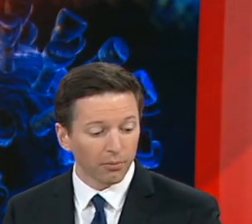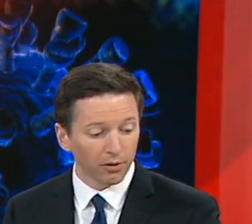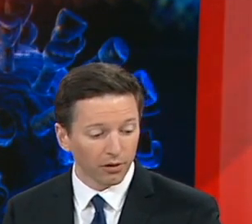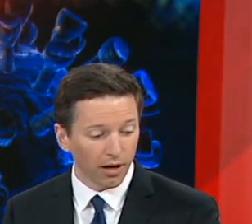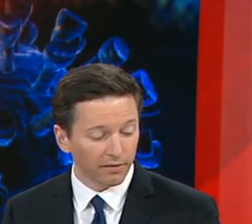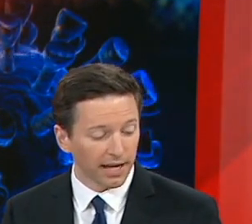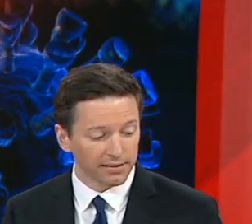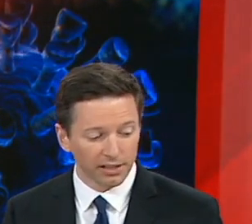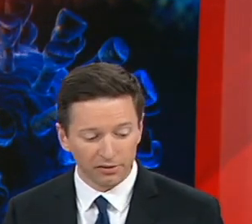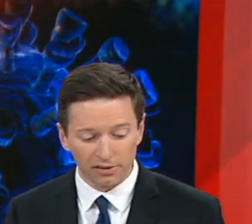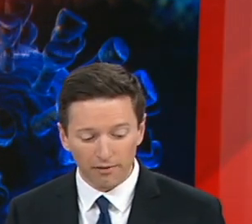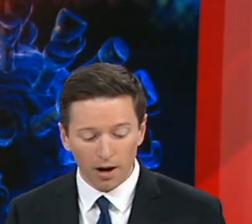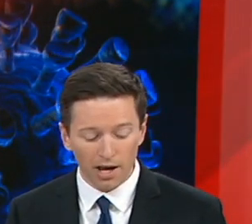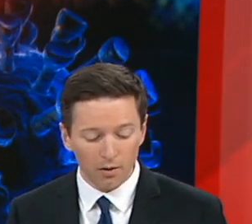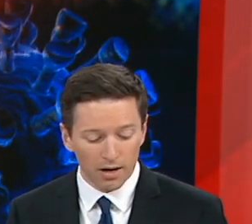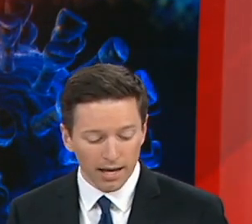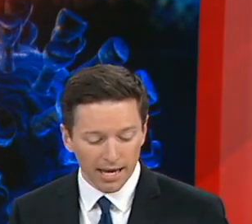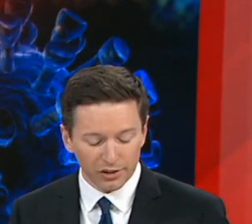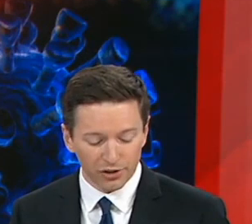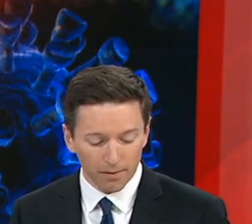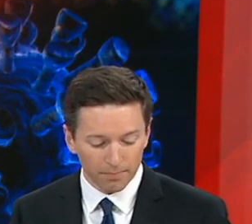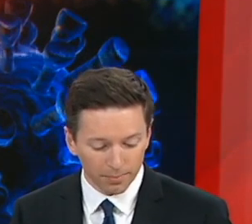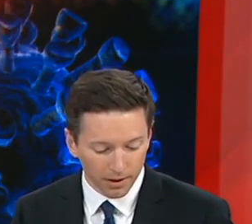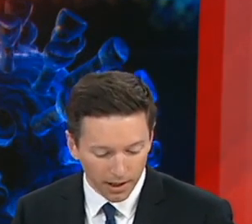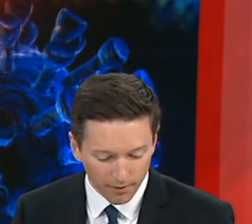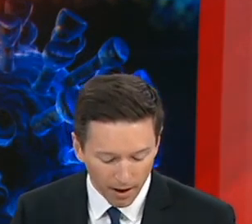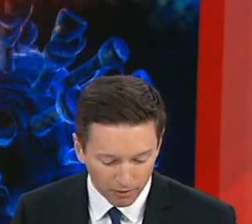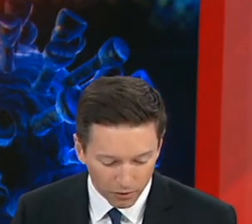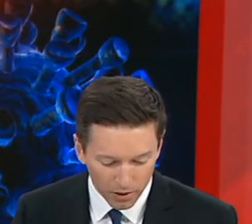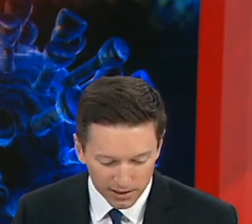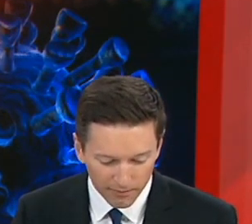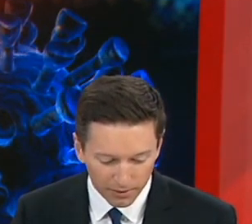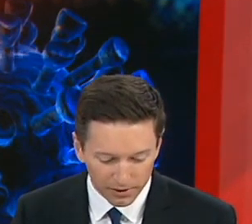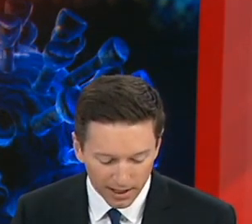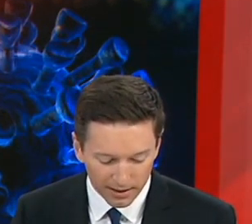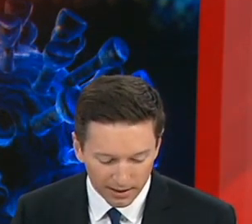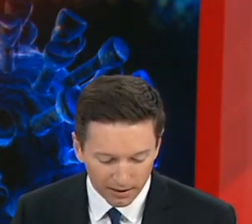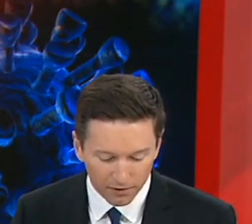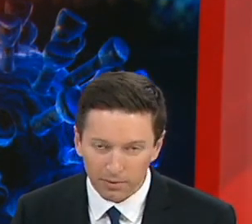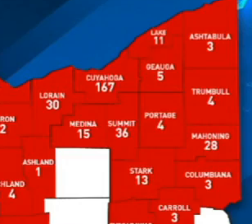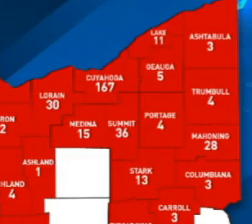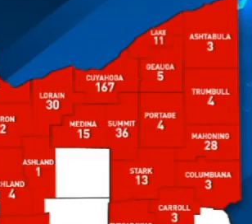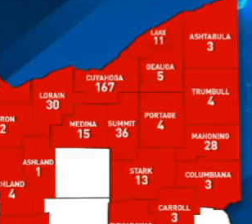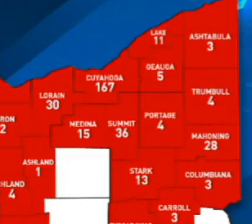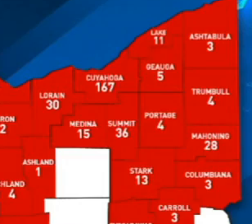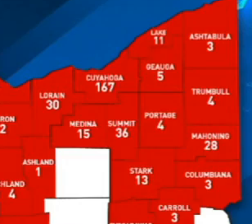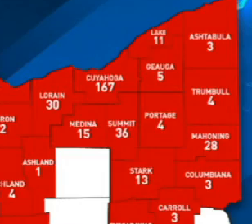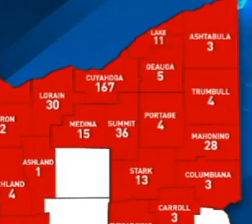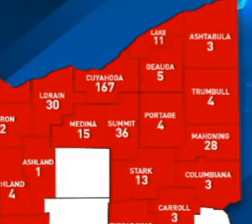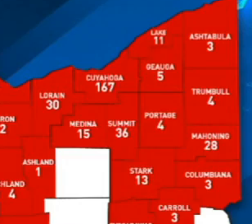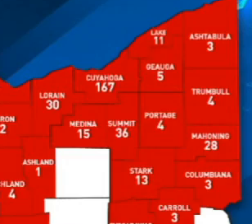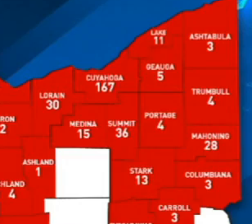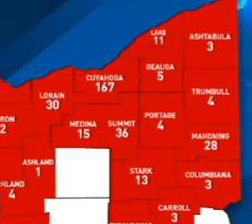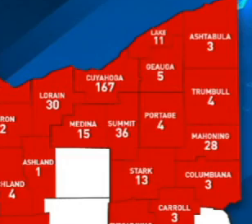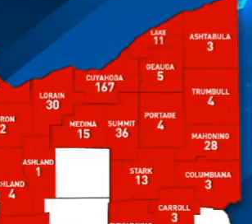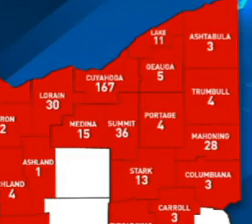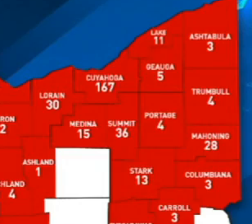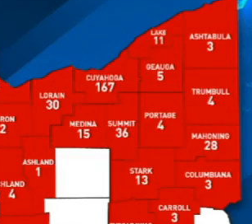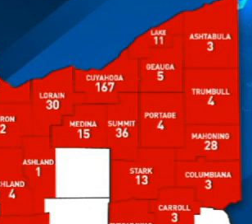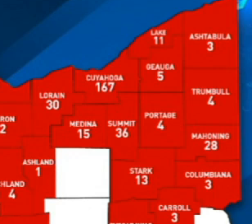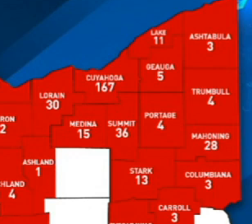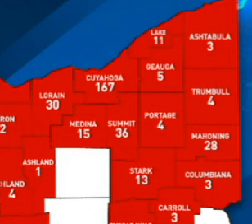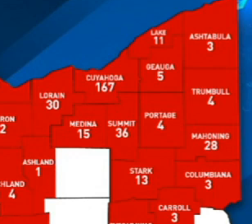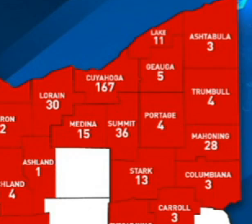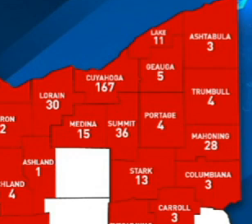I want to run through the number of cases here in the state of Ohio. A jump of about 27% in confirmed cases in the past 24 hours. We now